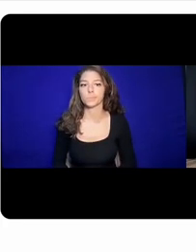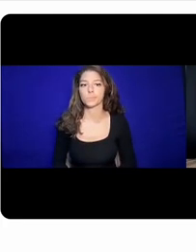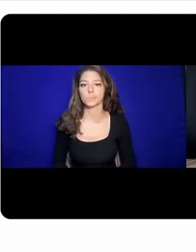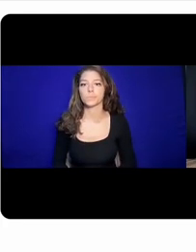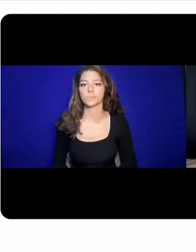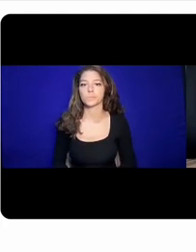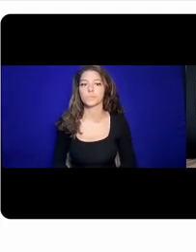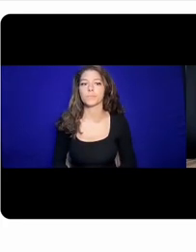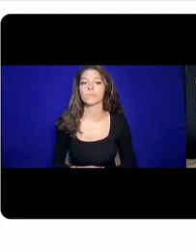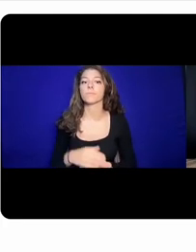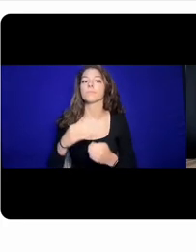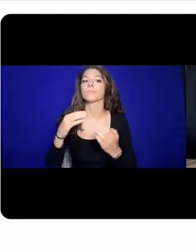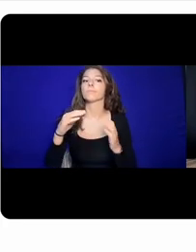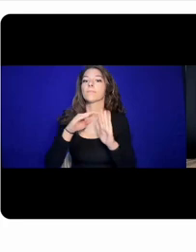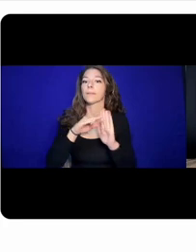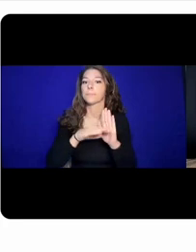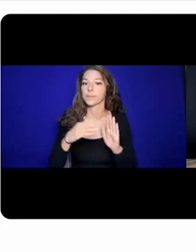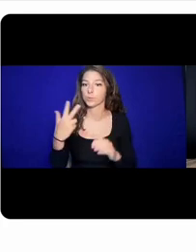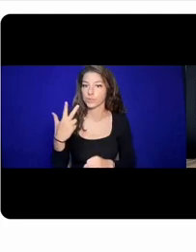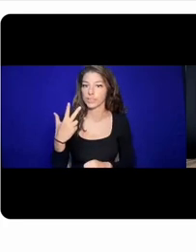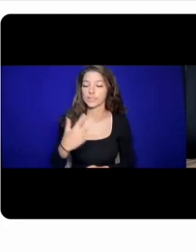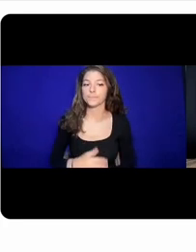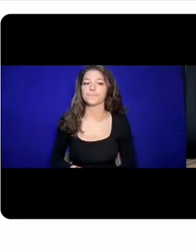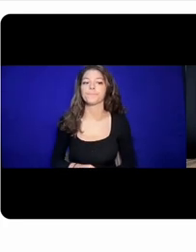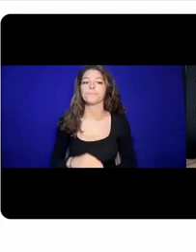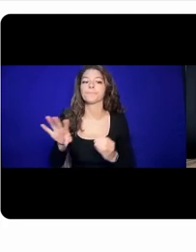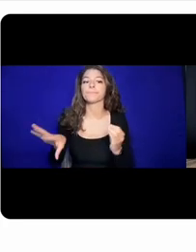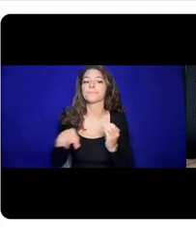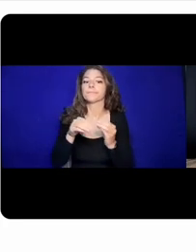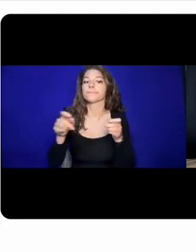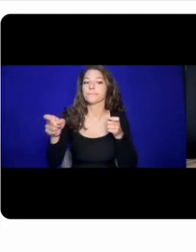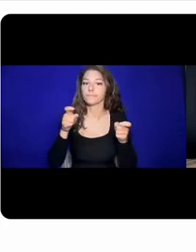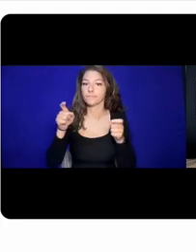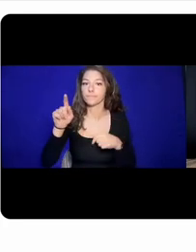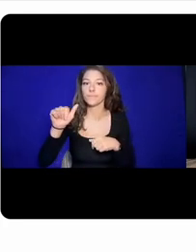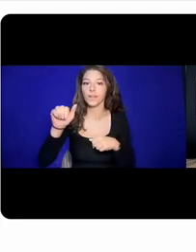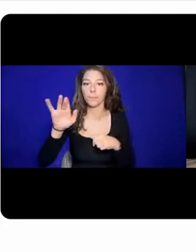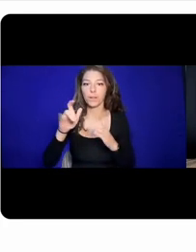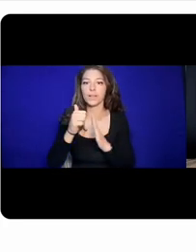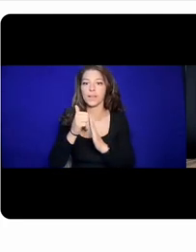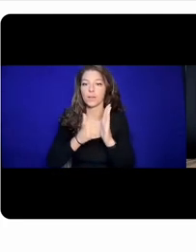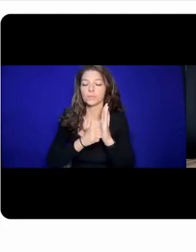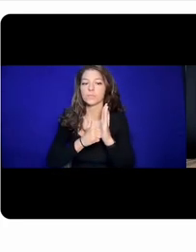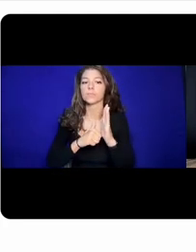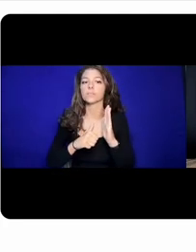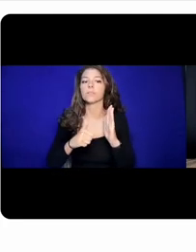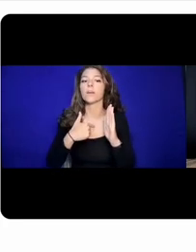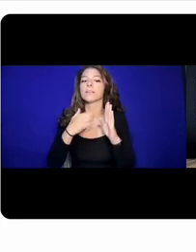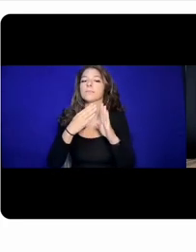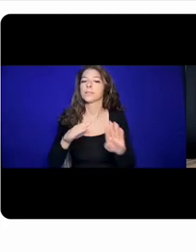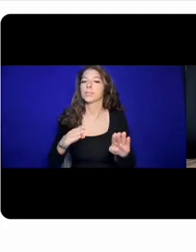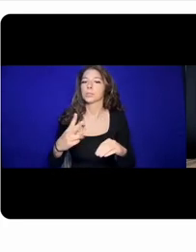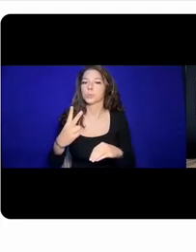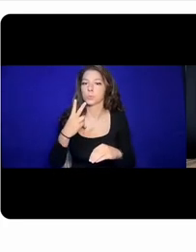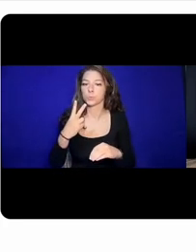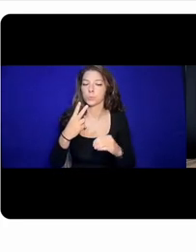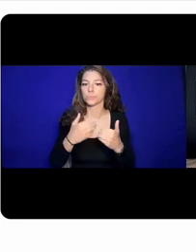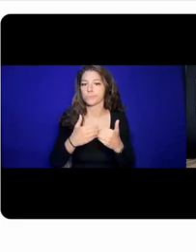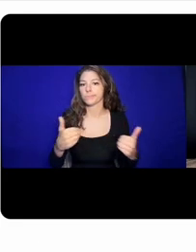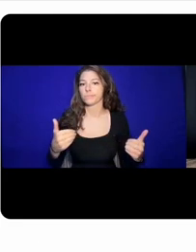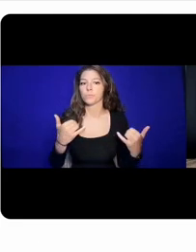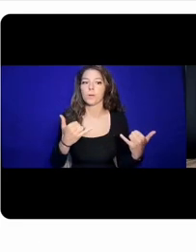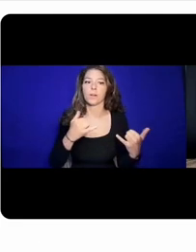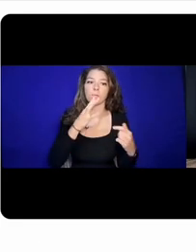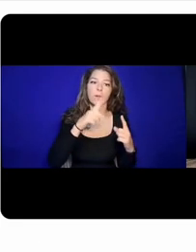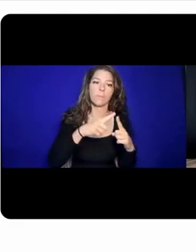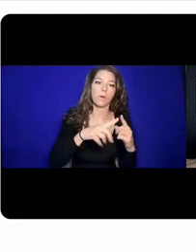Okay, so step 3 is adding and managing ABLE accounts. So I've split this up into 2. So right now we're going to talk